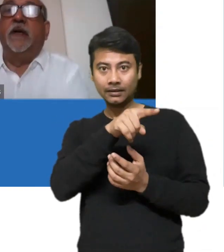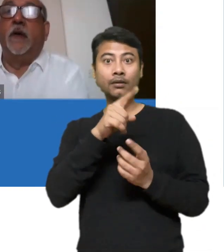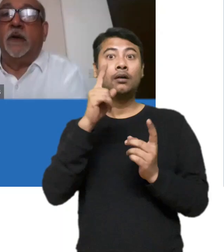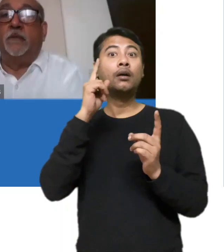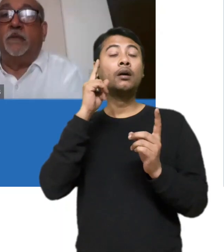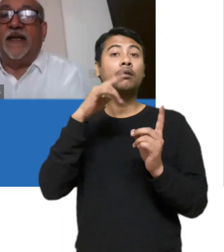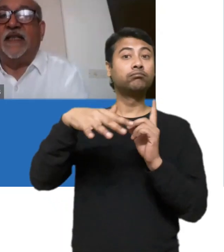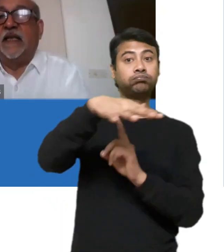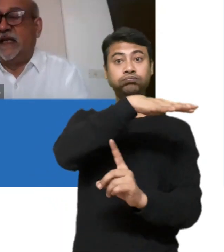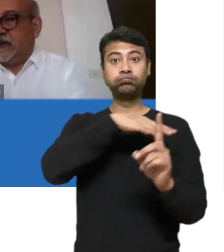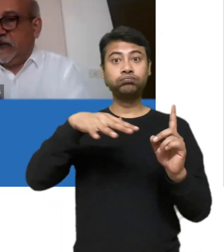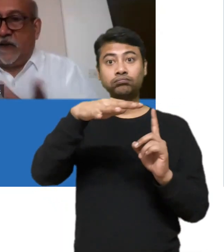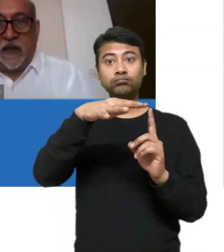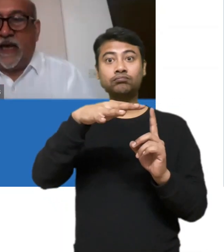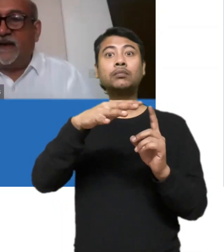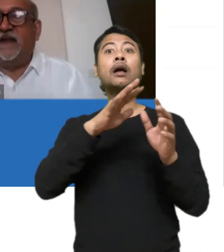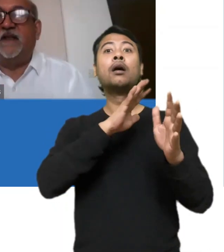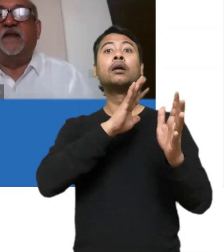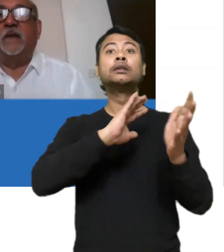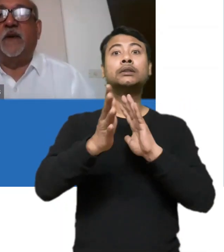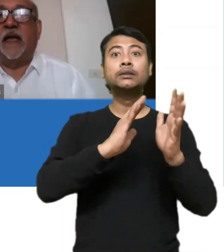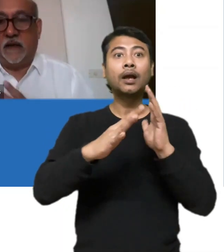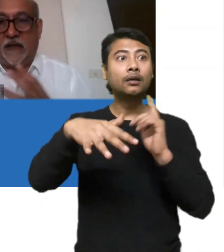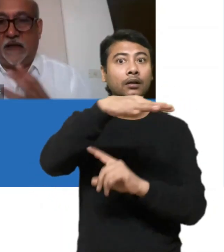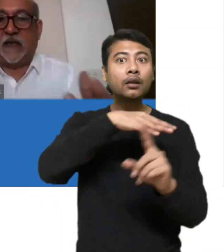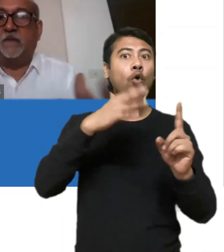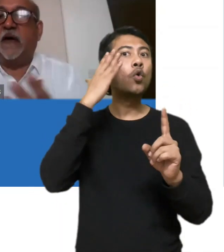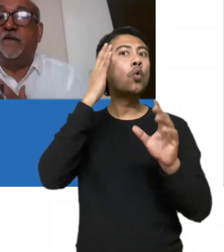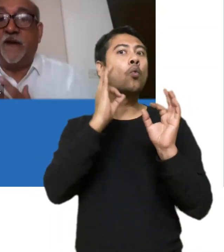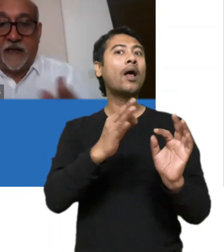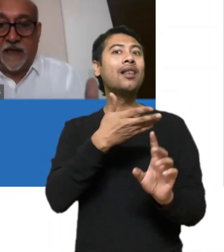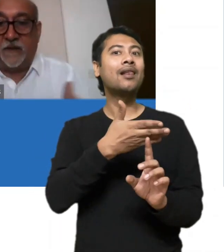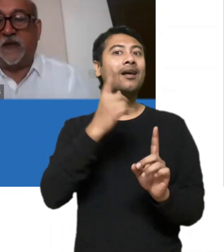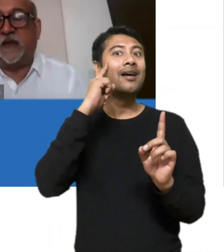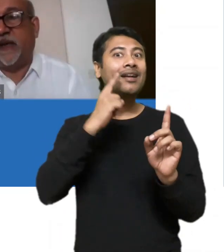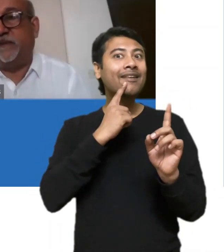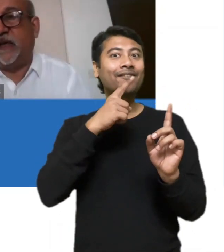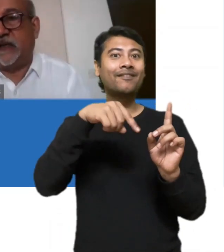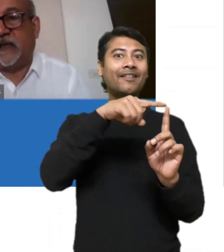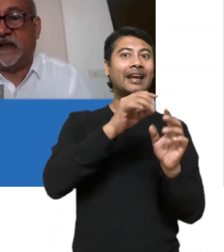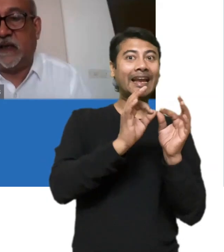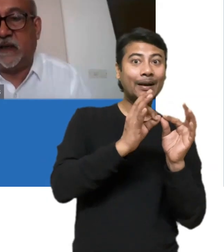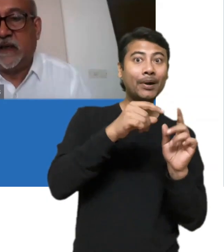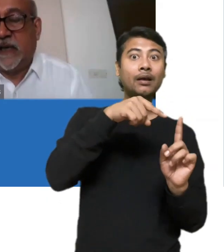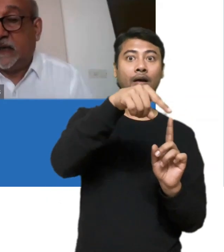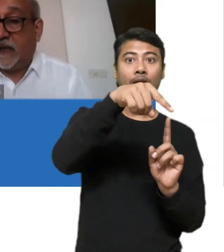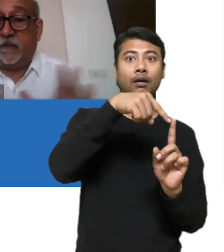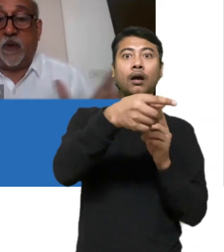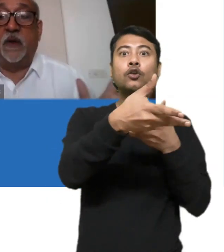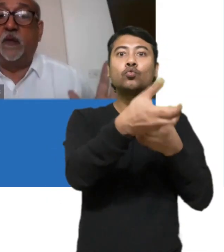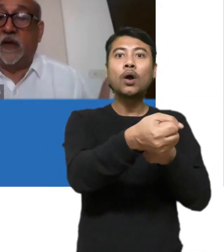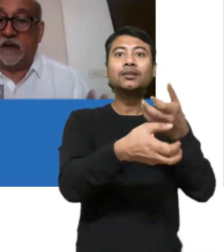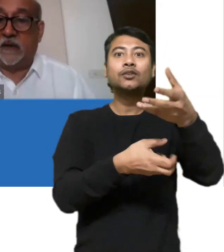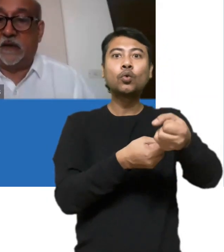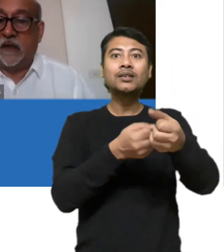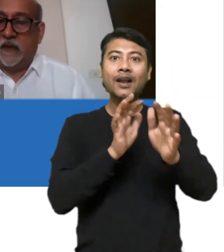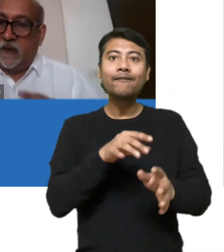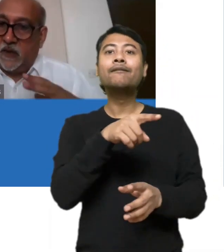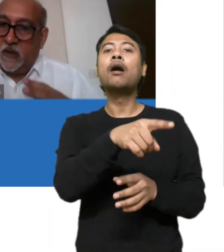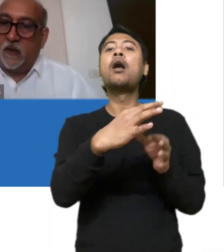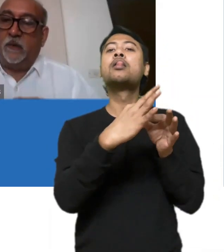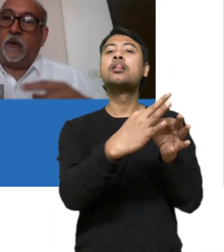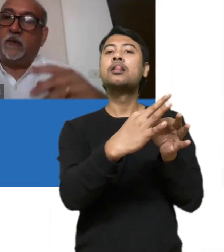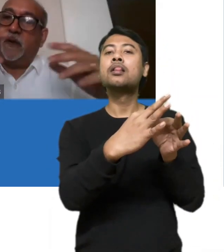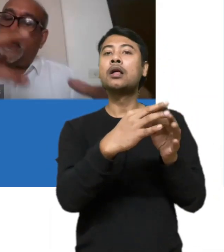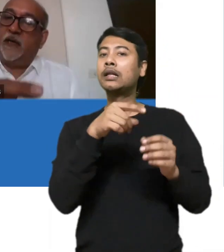the people know the place, they know the language very well. There's some affinity with the people, etc. And that model works.